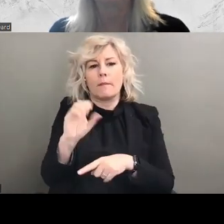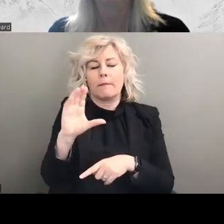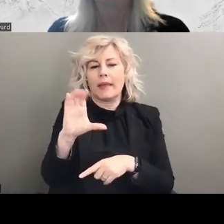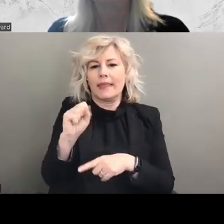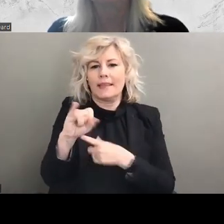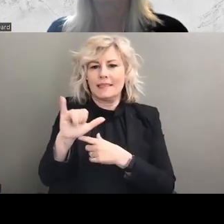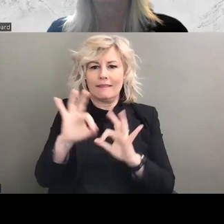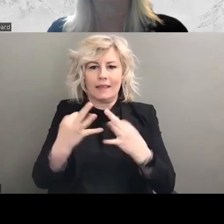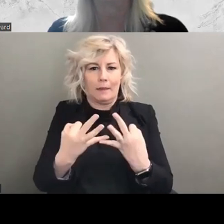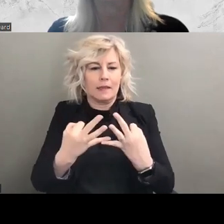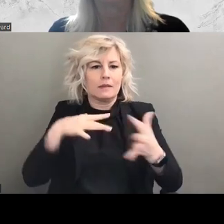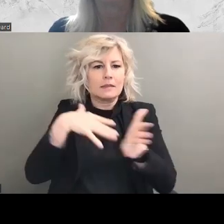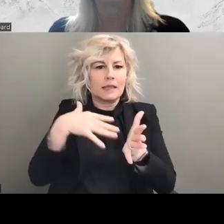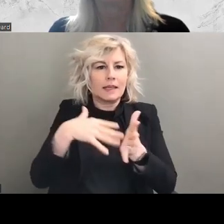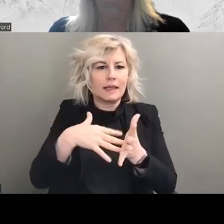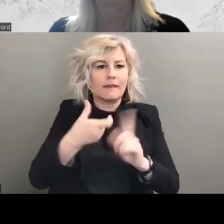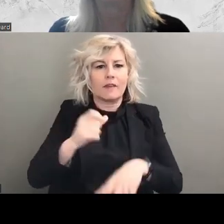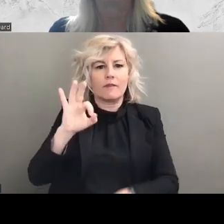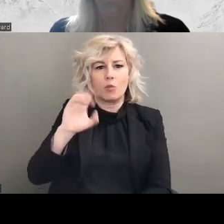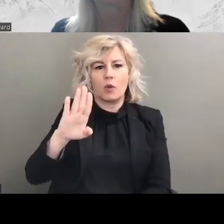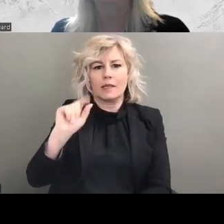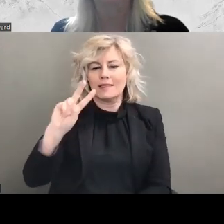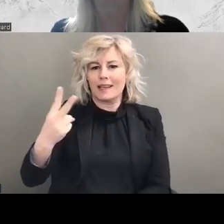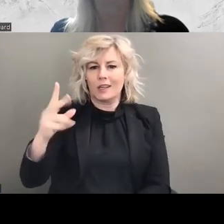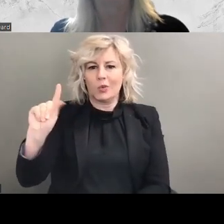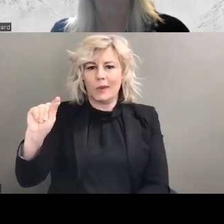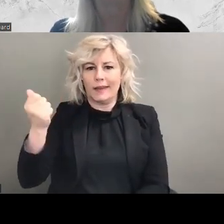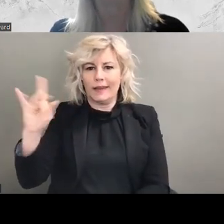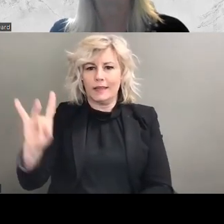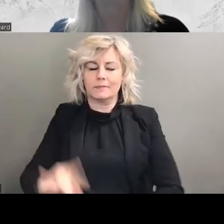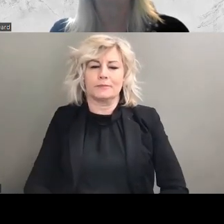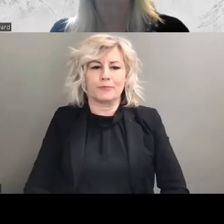Study, February 2nd of 2018. Next slide.